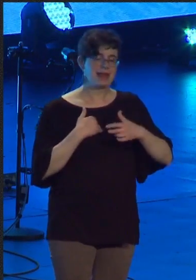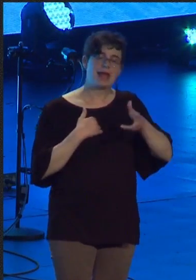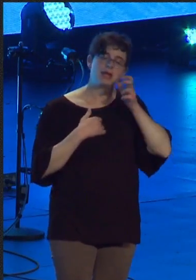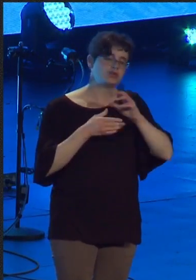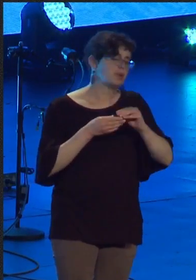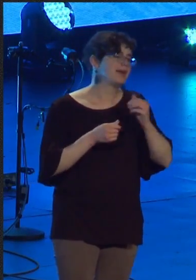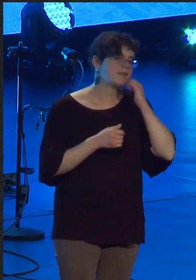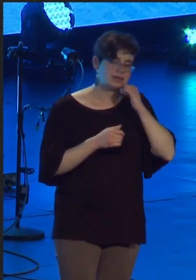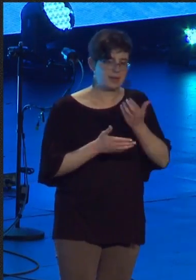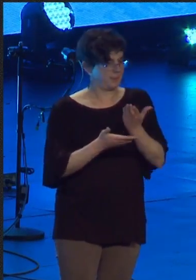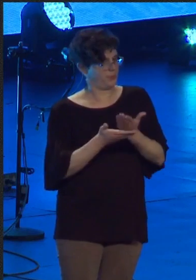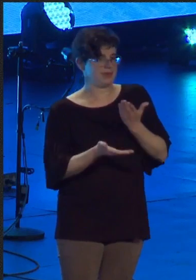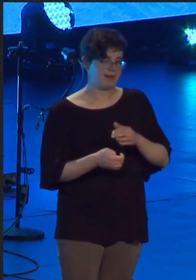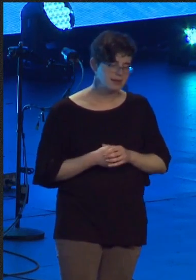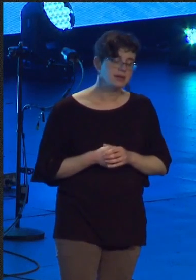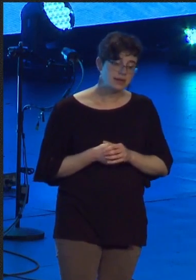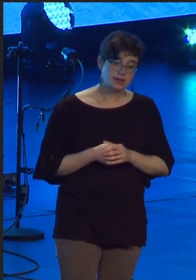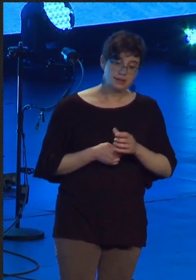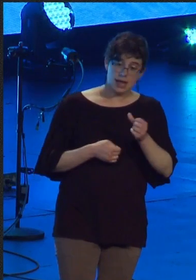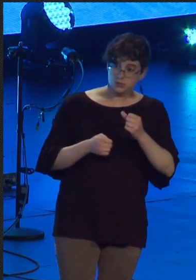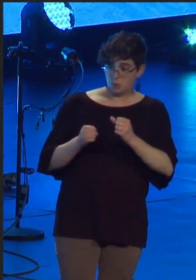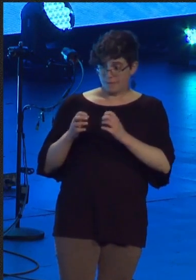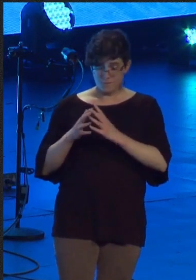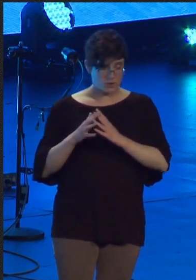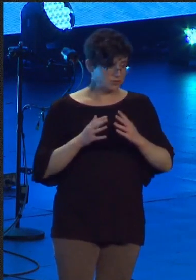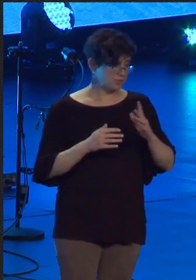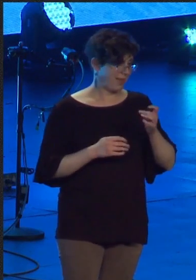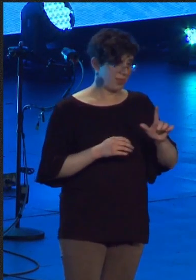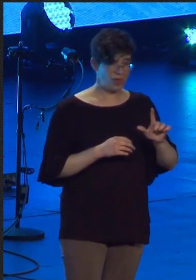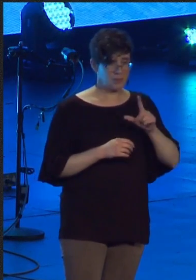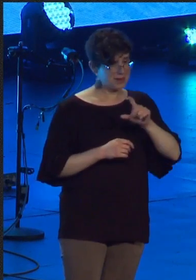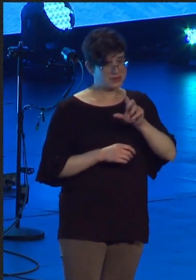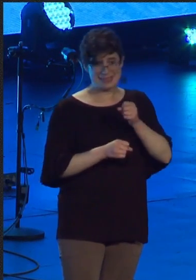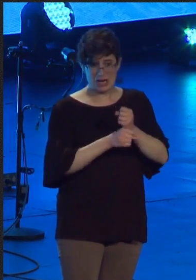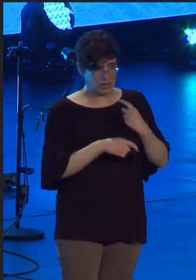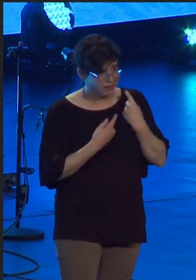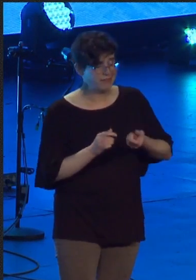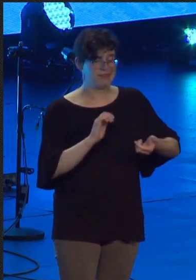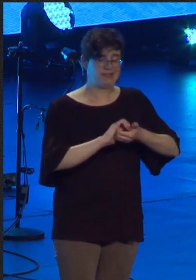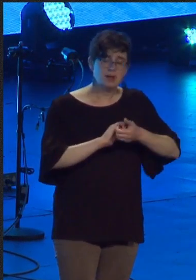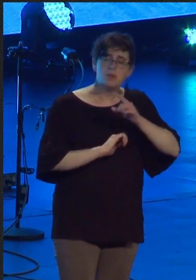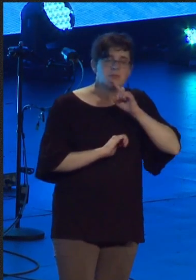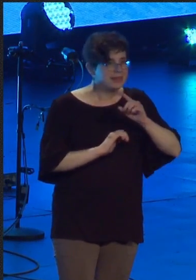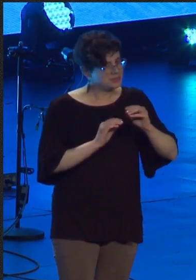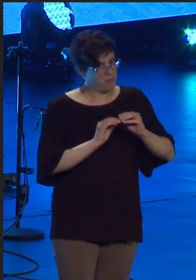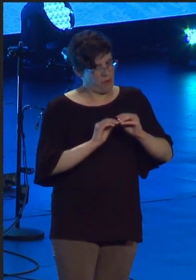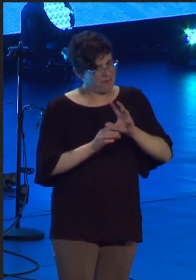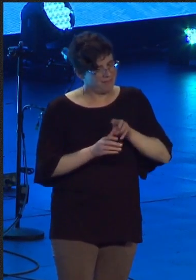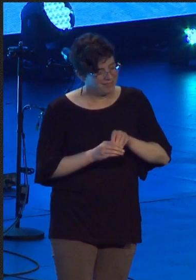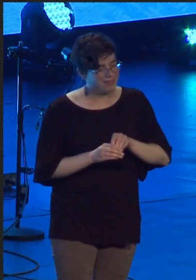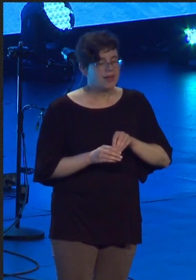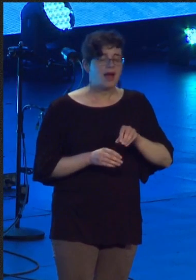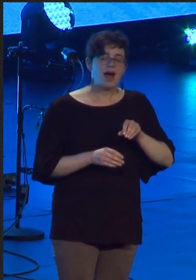them. This relationship between Converge and Bethel is, like I said, a 150-year relationship, but it's more than that. I don't know if you know this, but